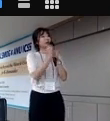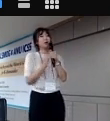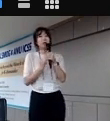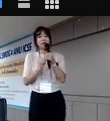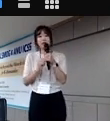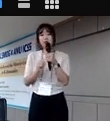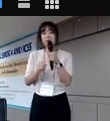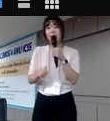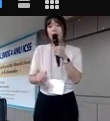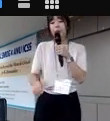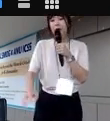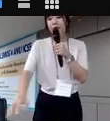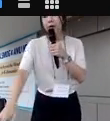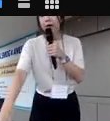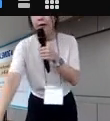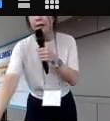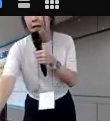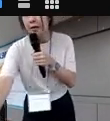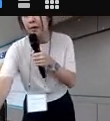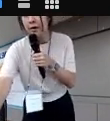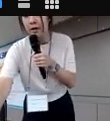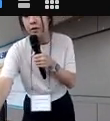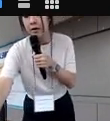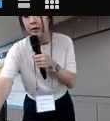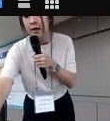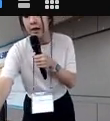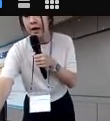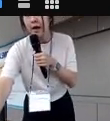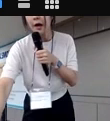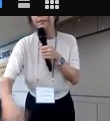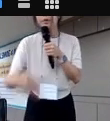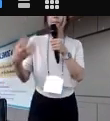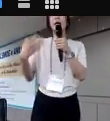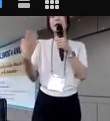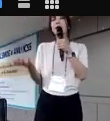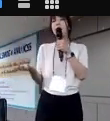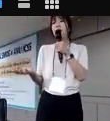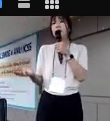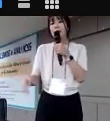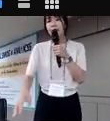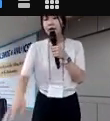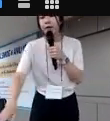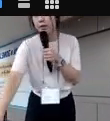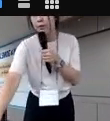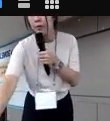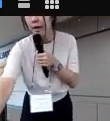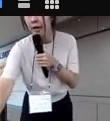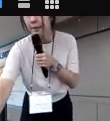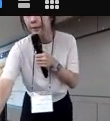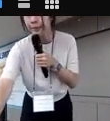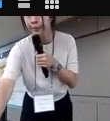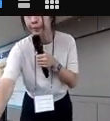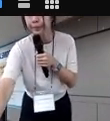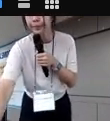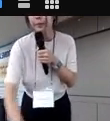so we would need to further investigate whether these were really making the context clear as we wanted.